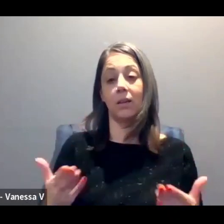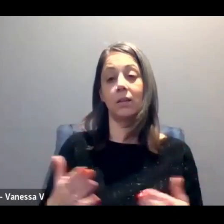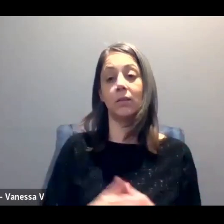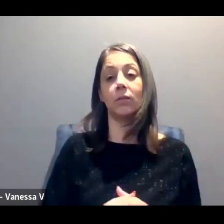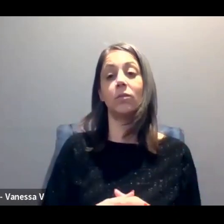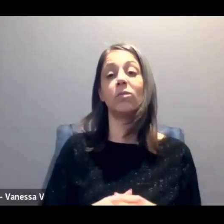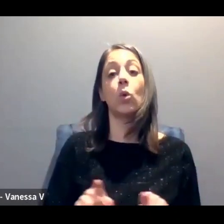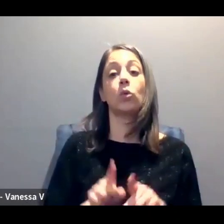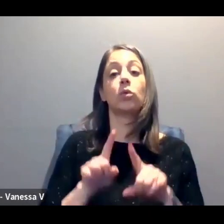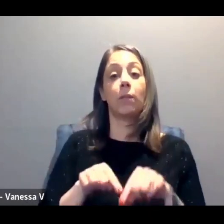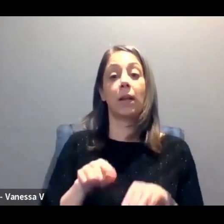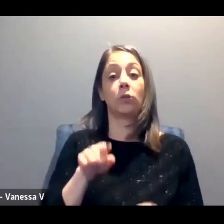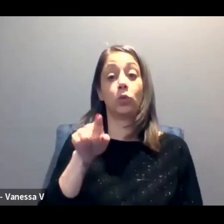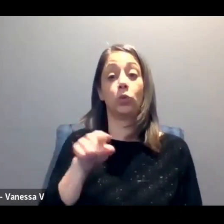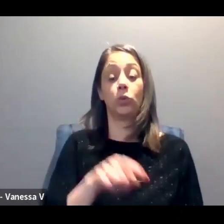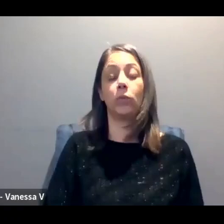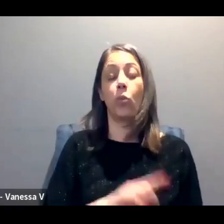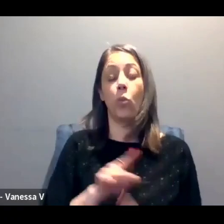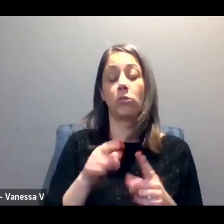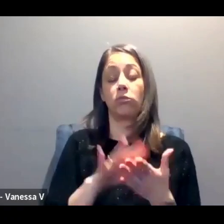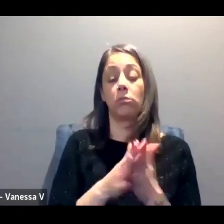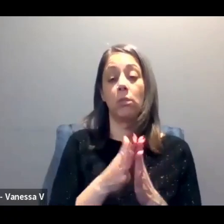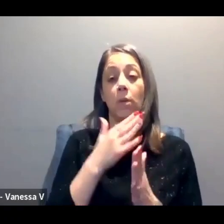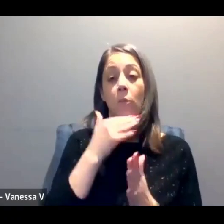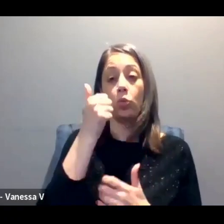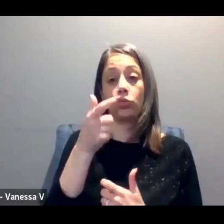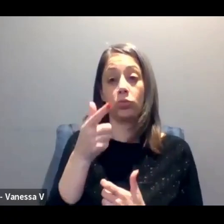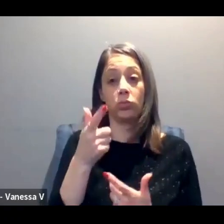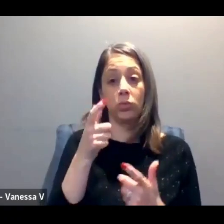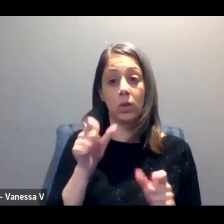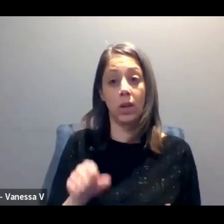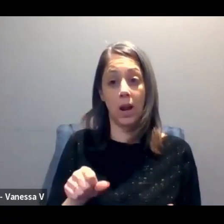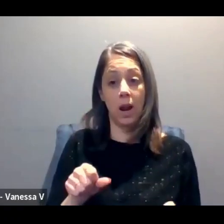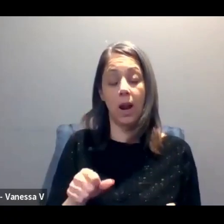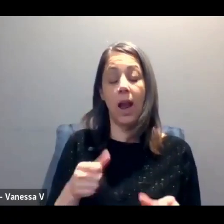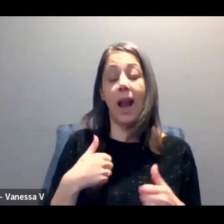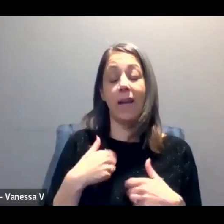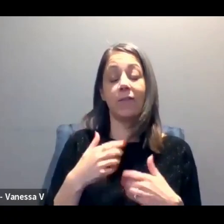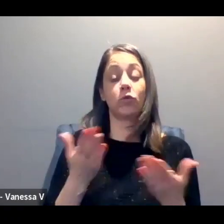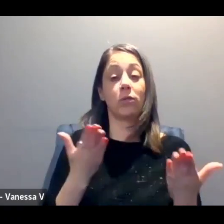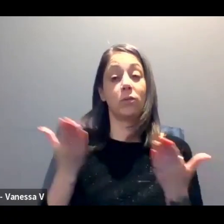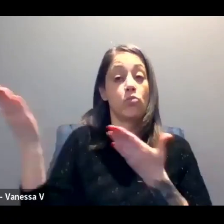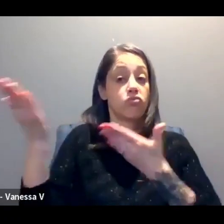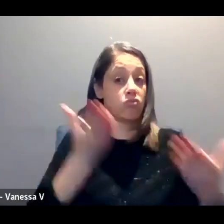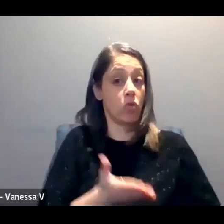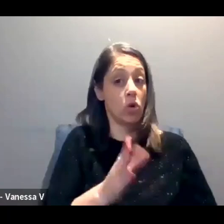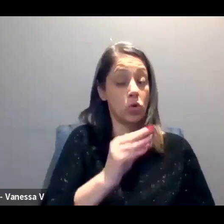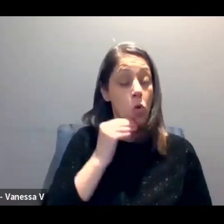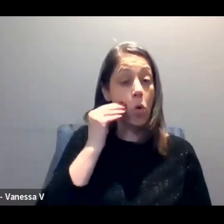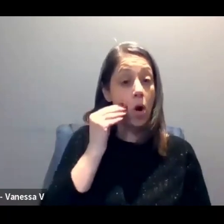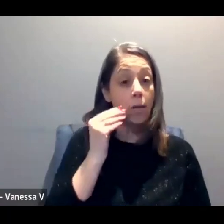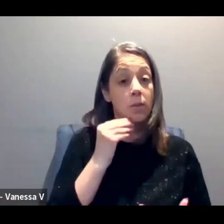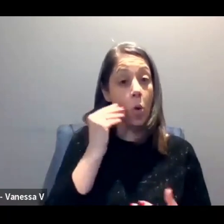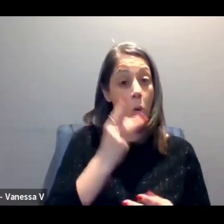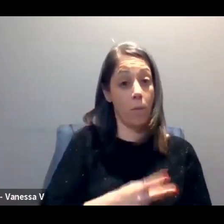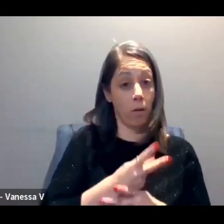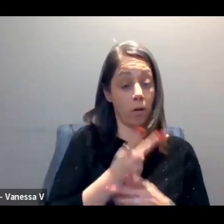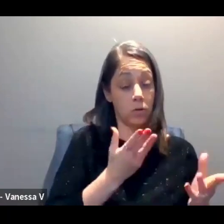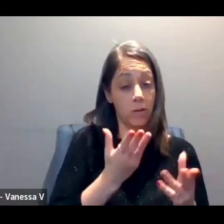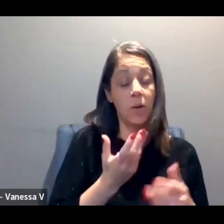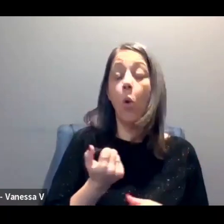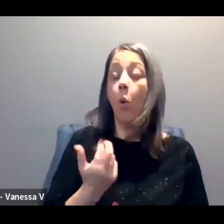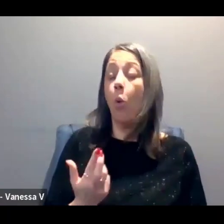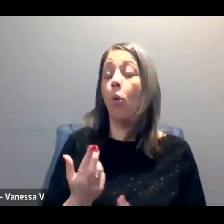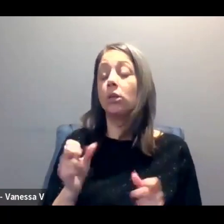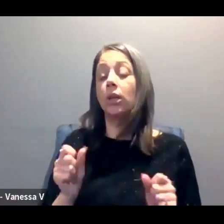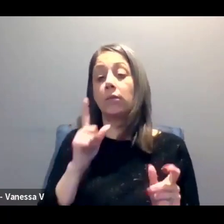depends on you. As you age, you can choose to have needed services brought into your home, including home care services, or you can